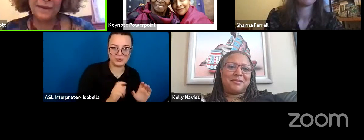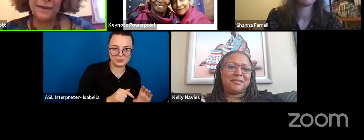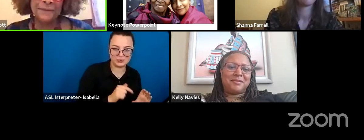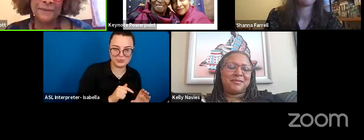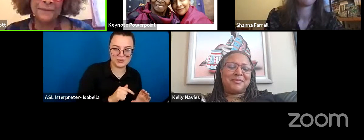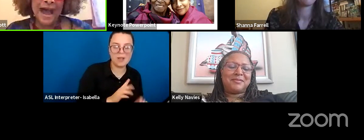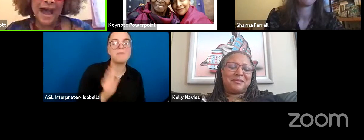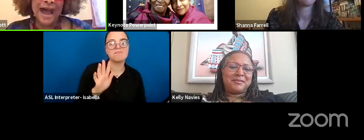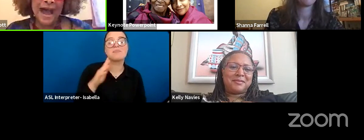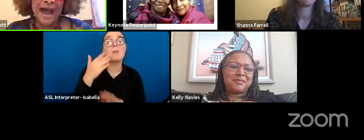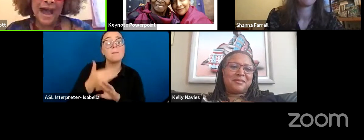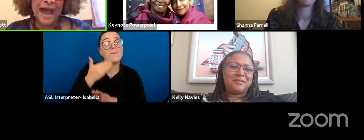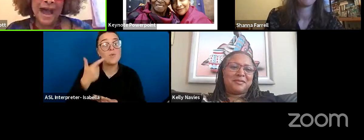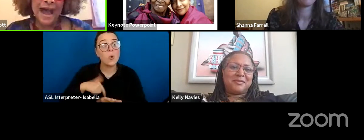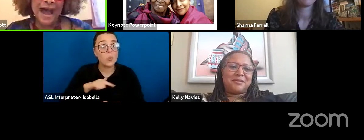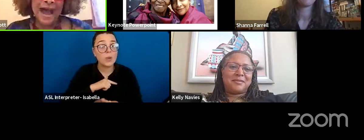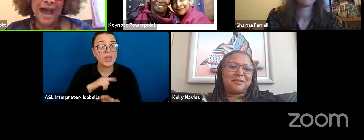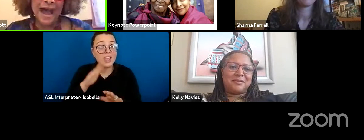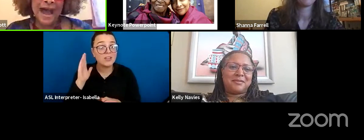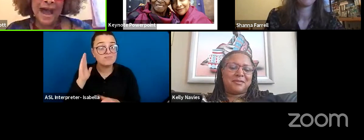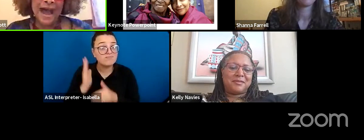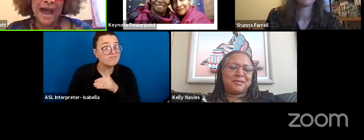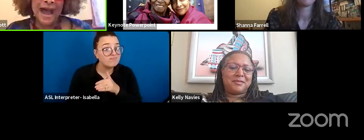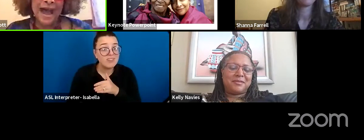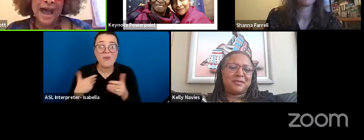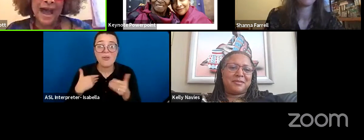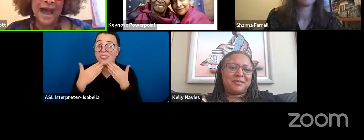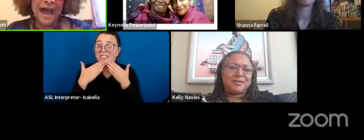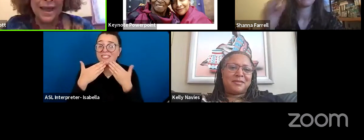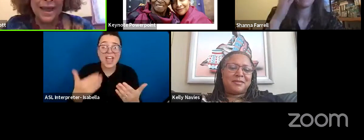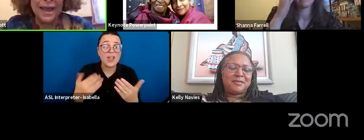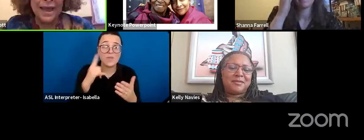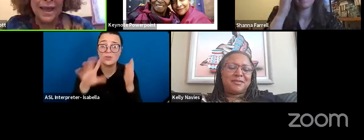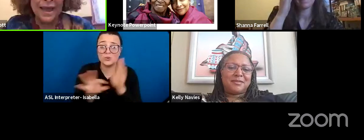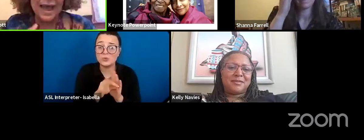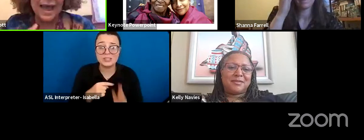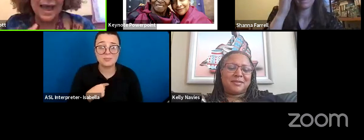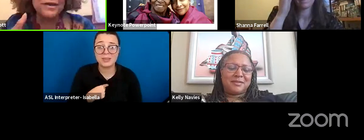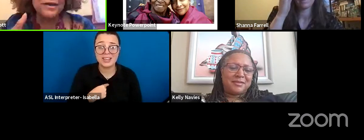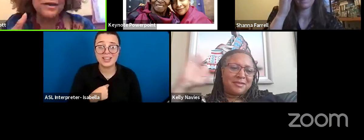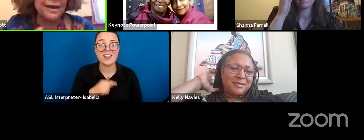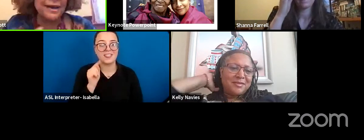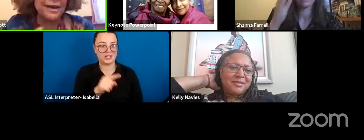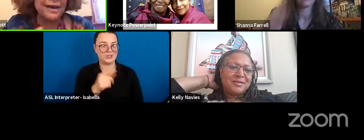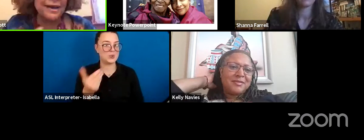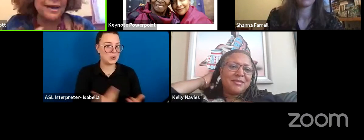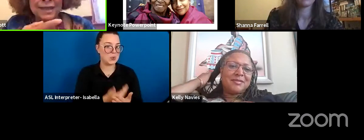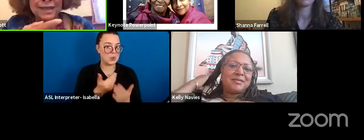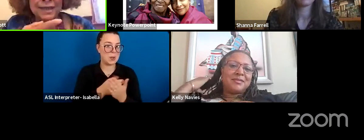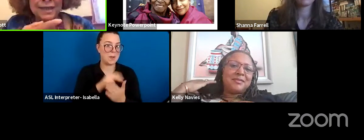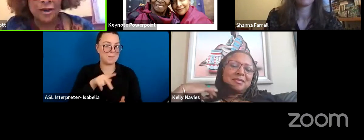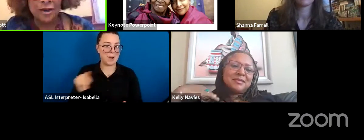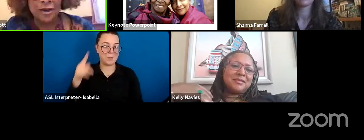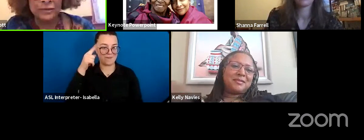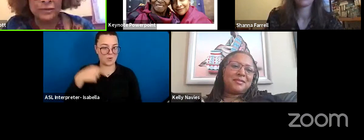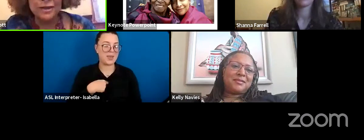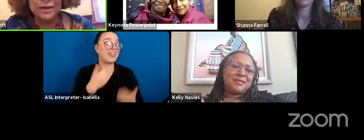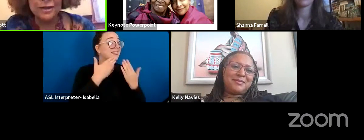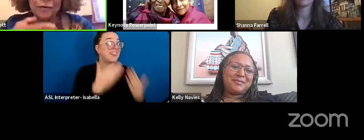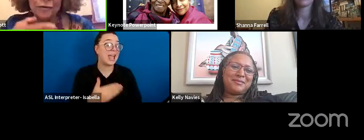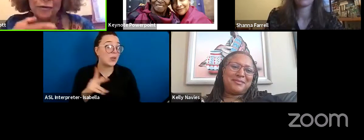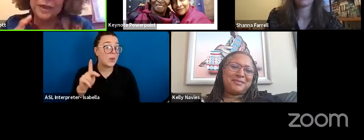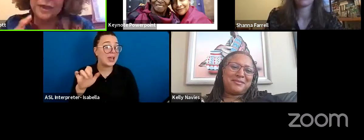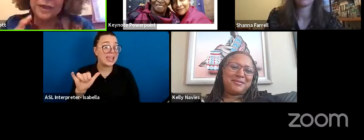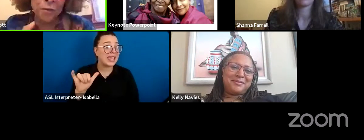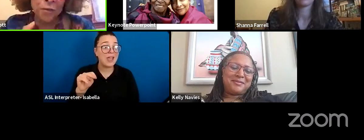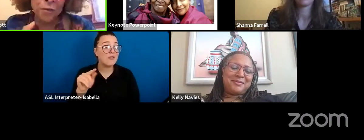me. This was a new PowerPoint for me. And I want to thank Keynote